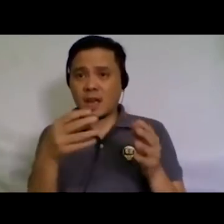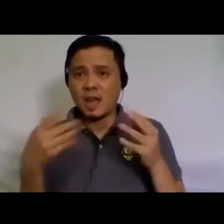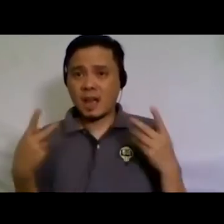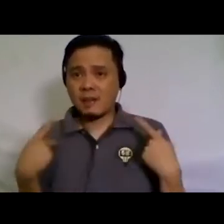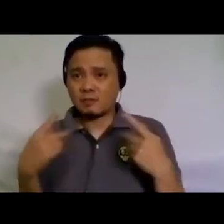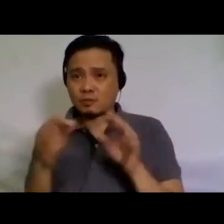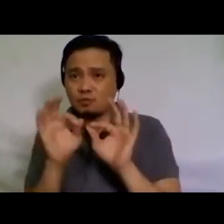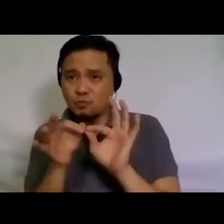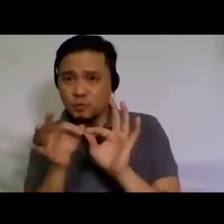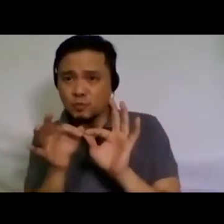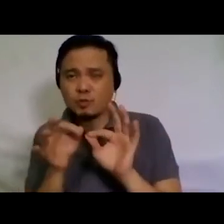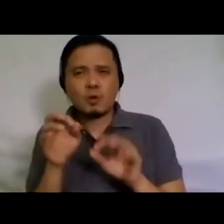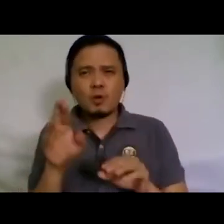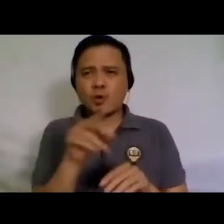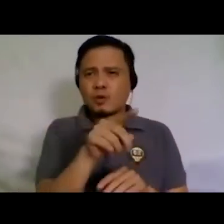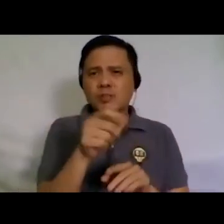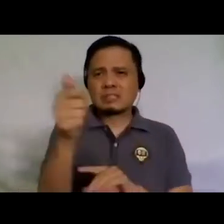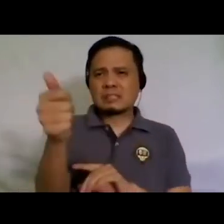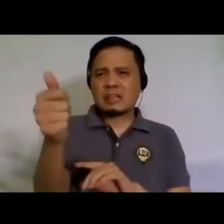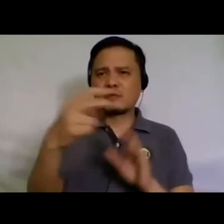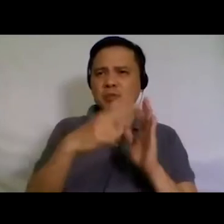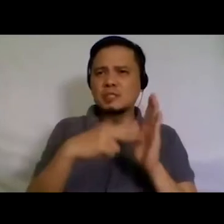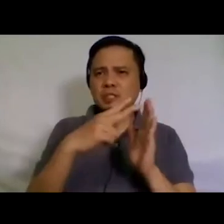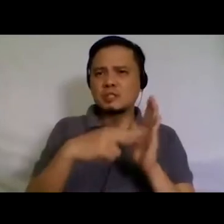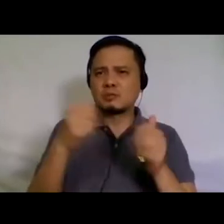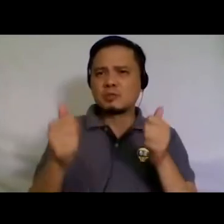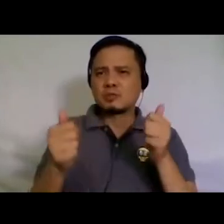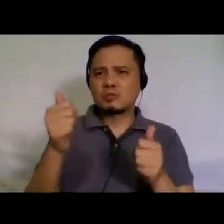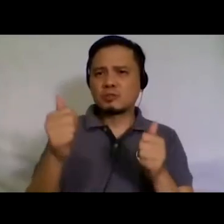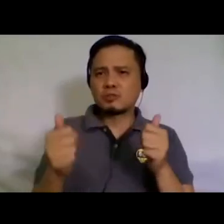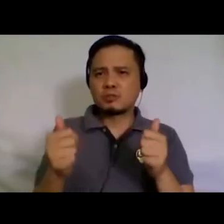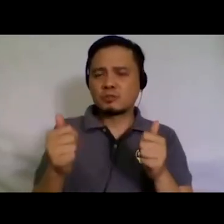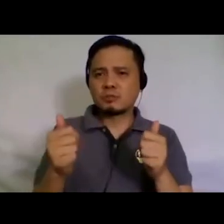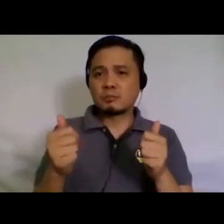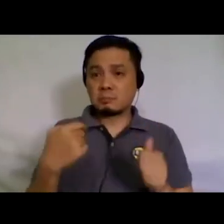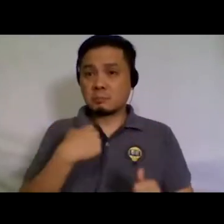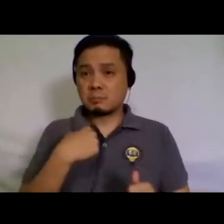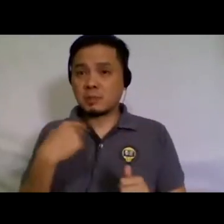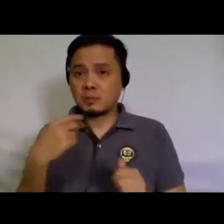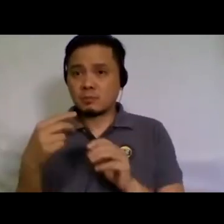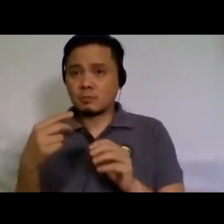yourself and give me an answer?